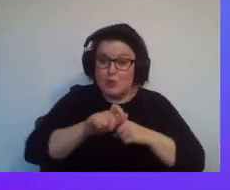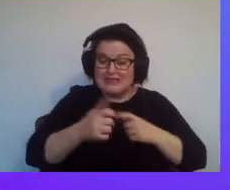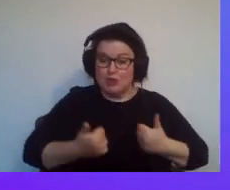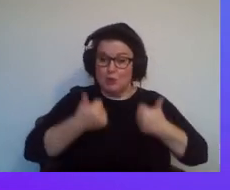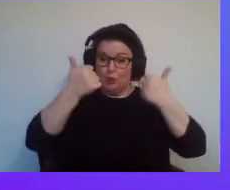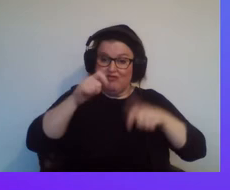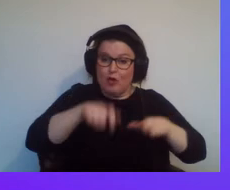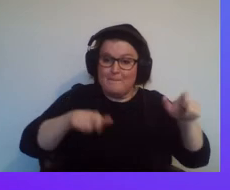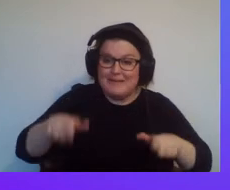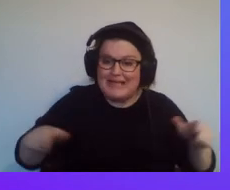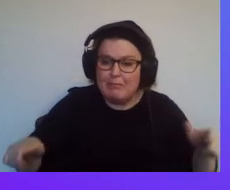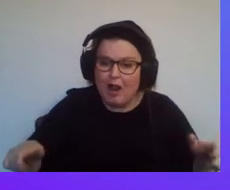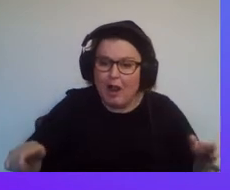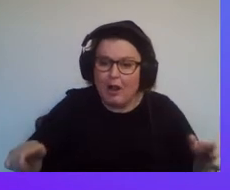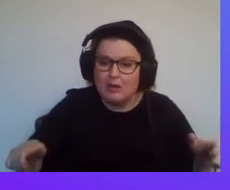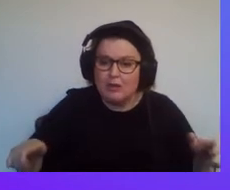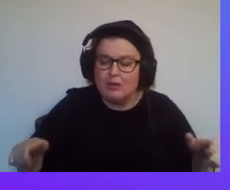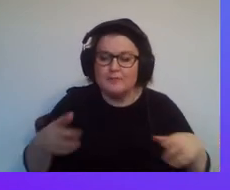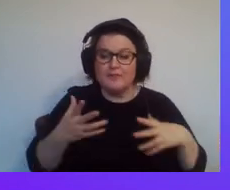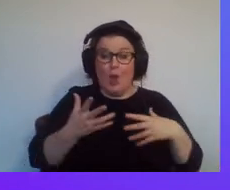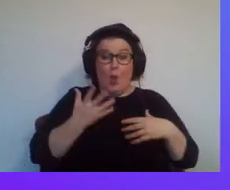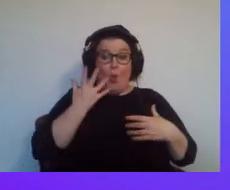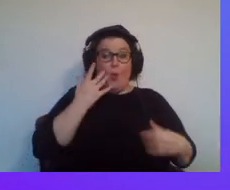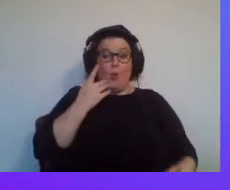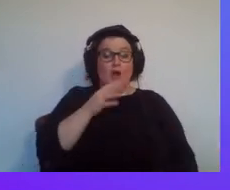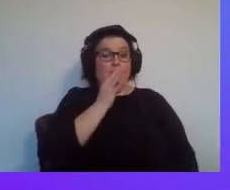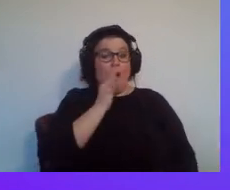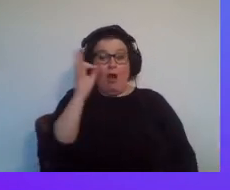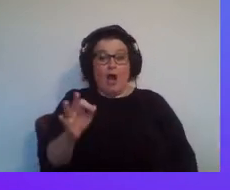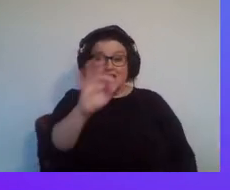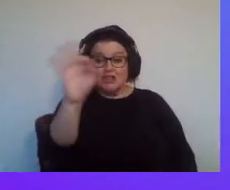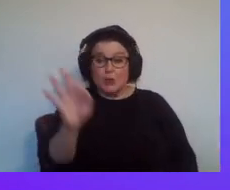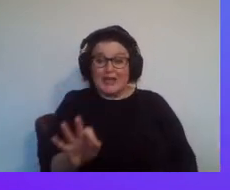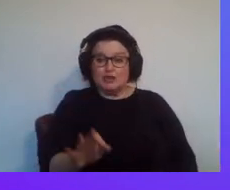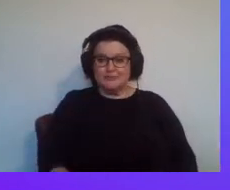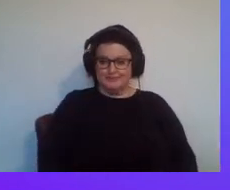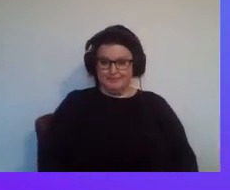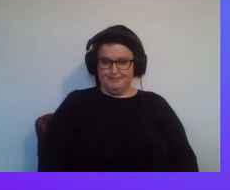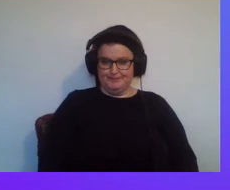you noticing anxiety? Are you noticing stress? Or people can't wait? Get it in. Get me safe.